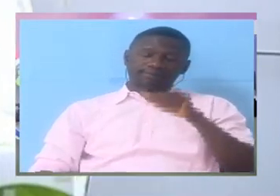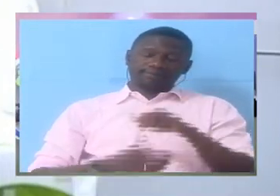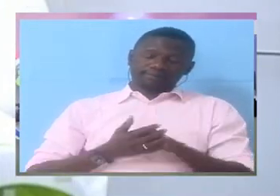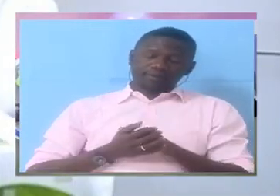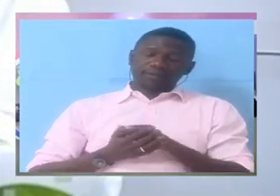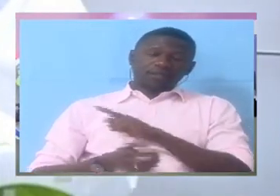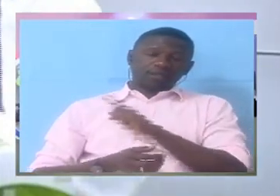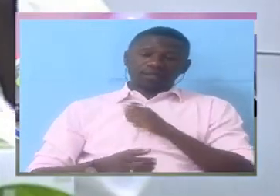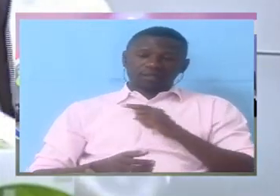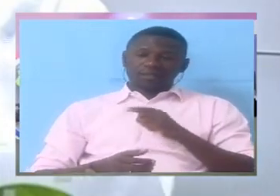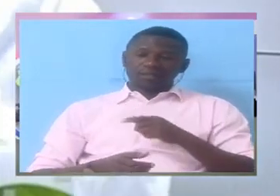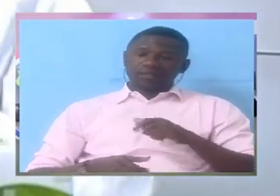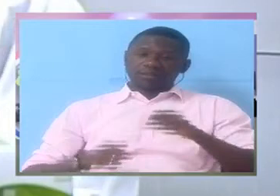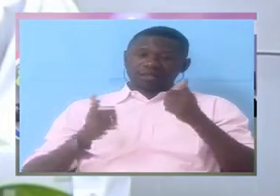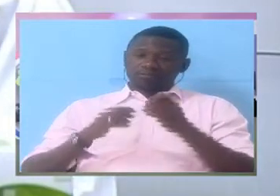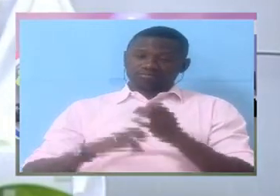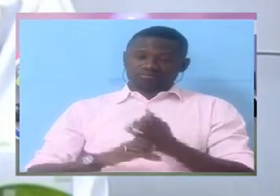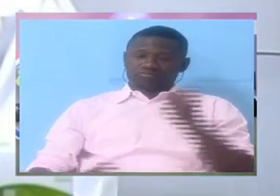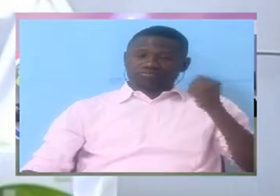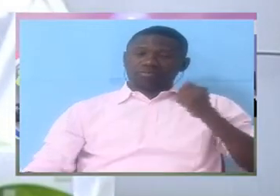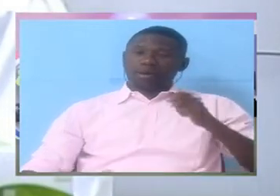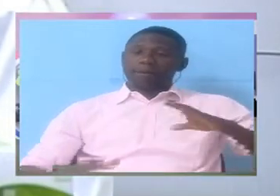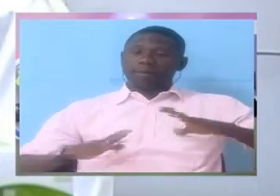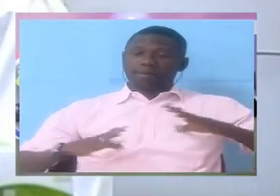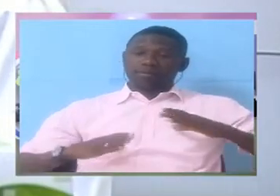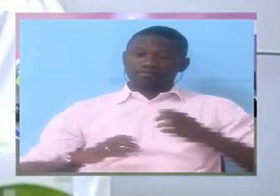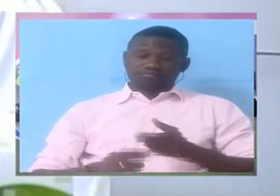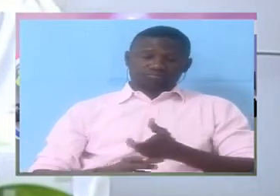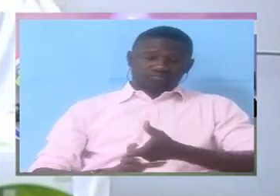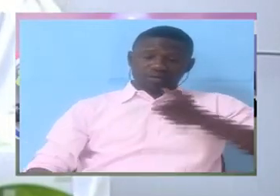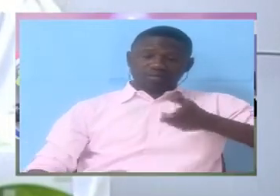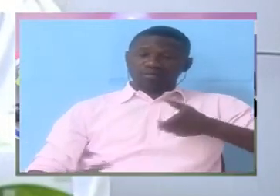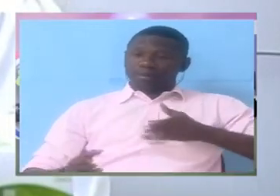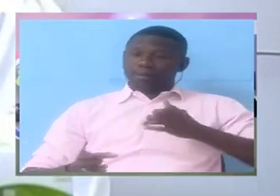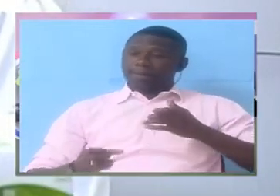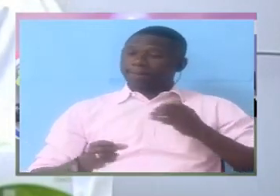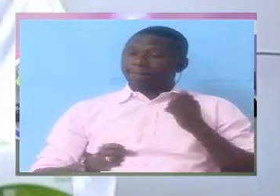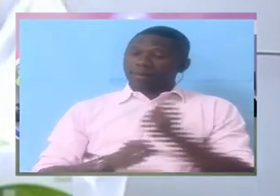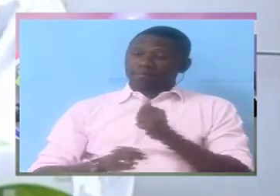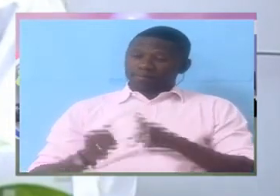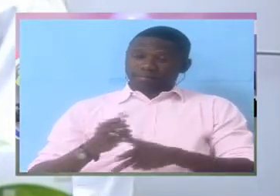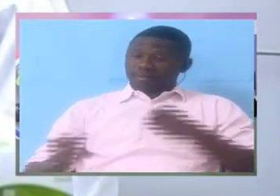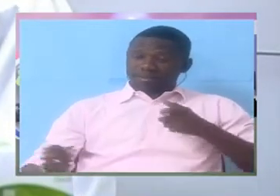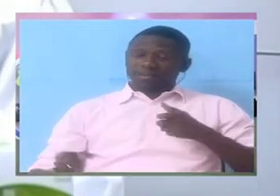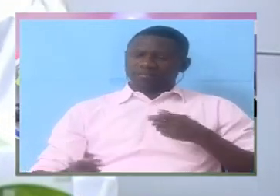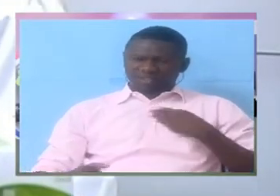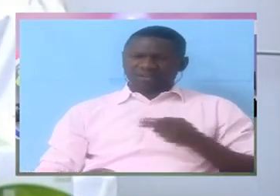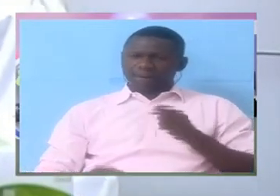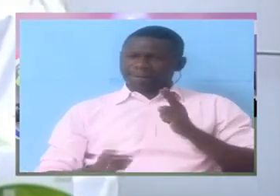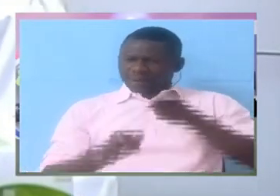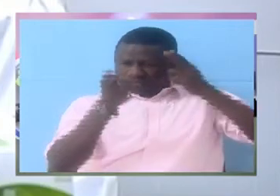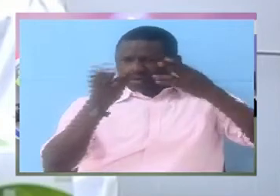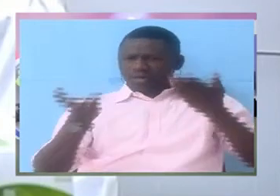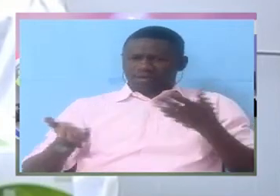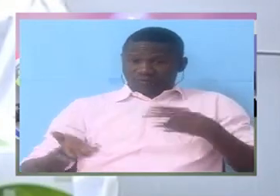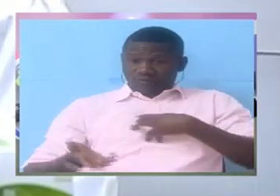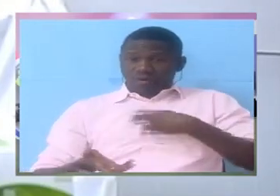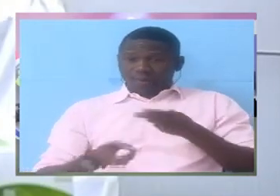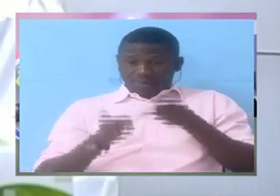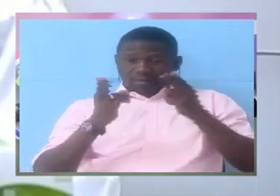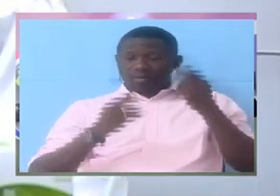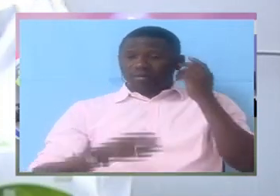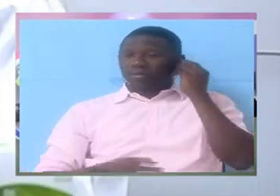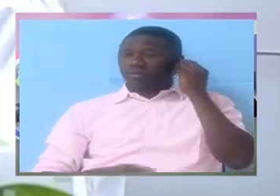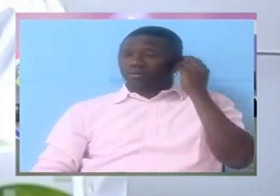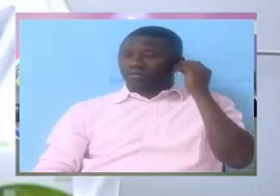They started cocking their weapons. Ya damu tapurke la kidolu sele. I said fire. Nko ya la alim boom.